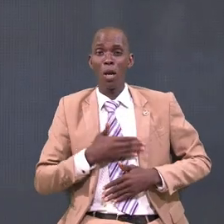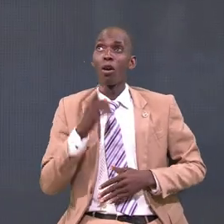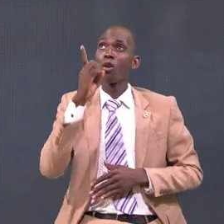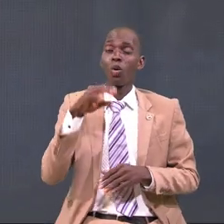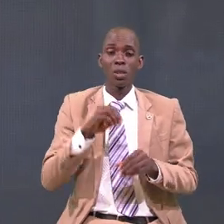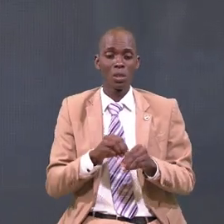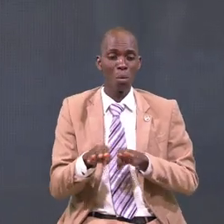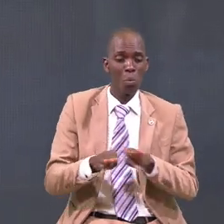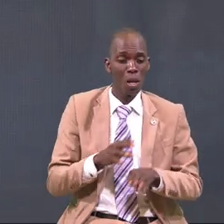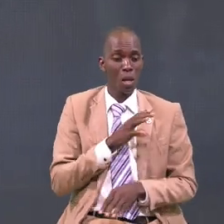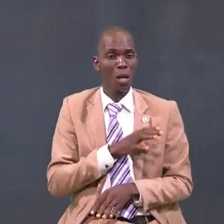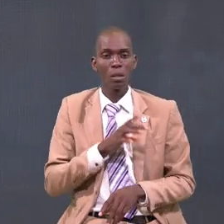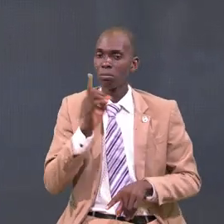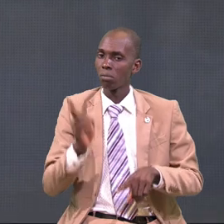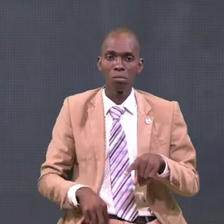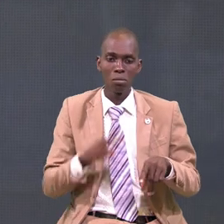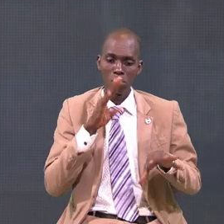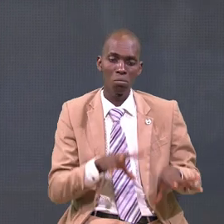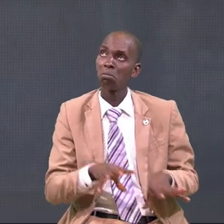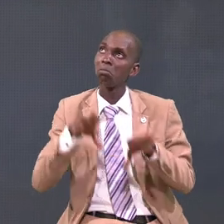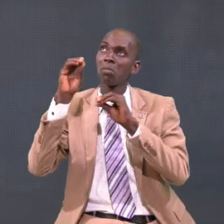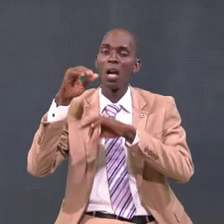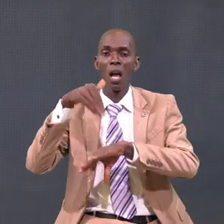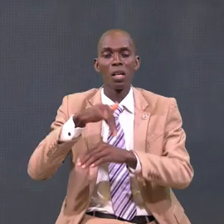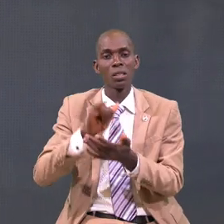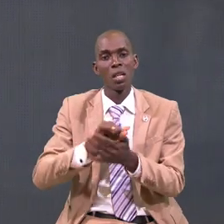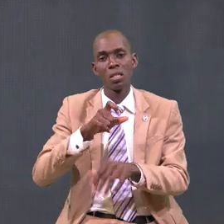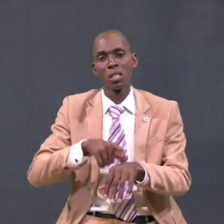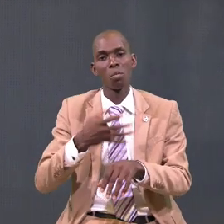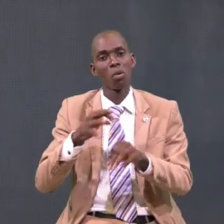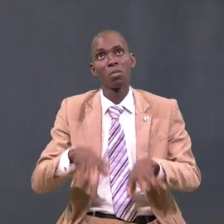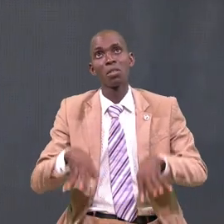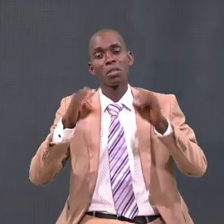be taken at the time of that rapture.